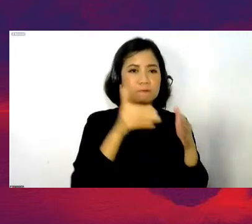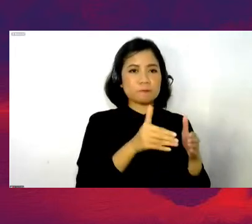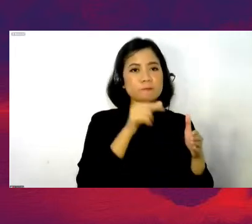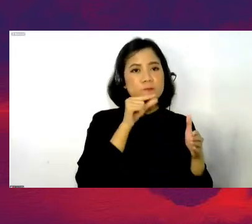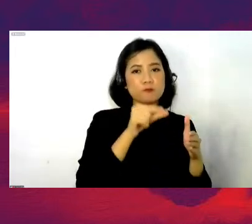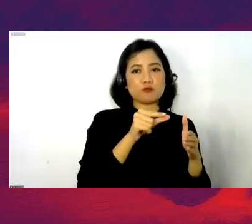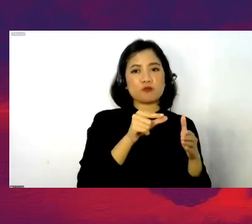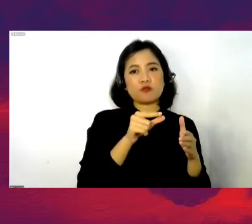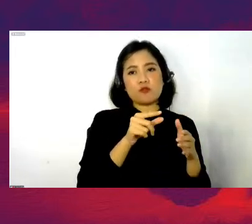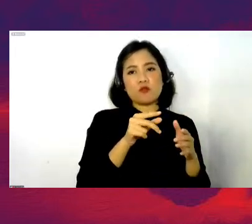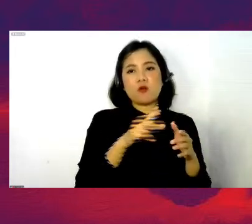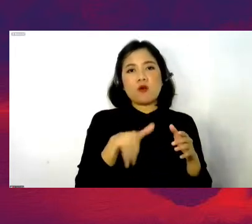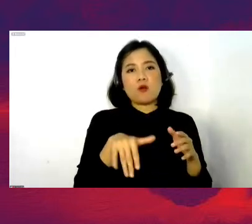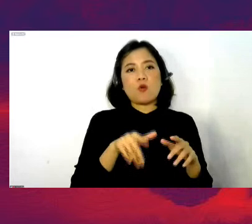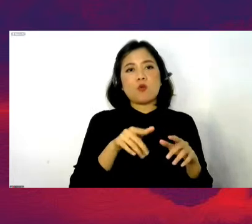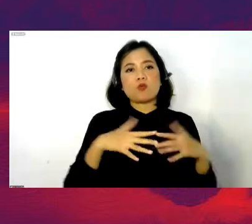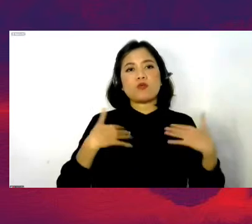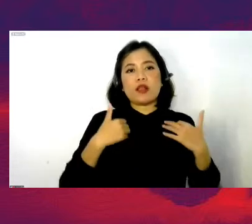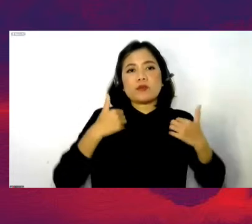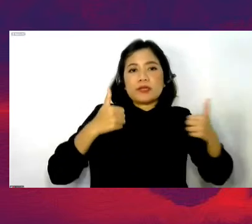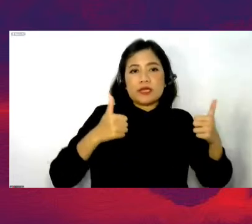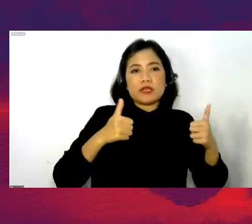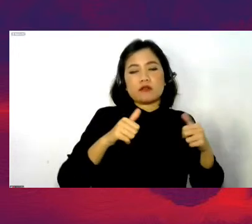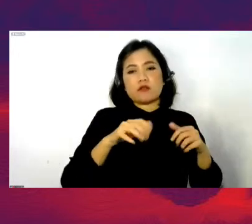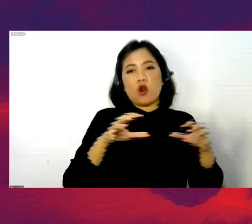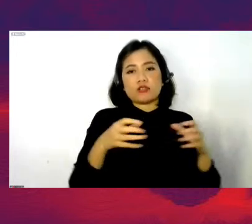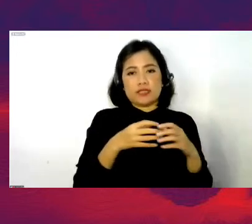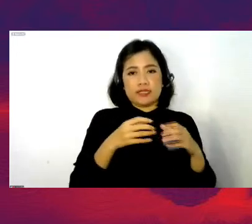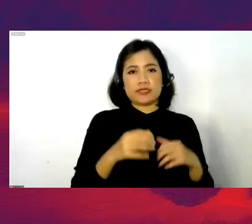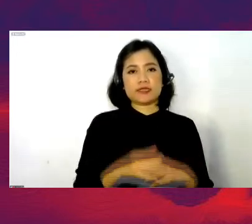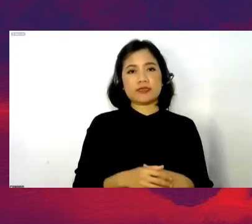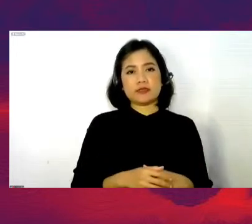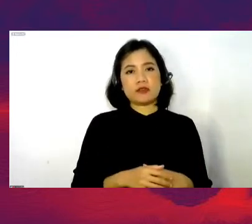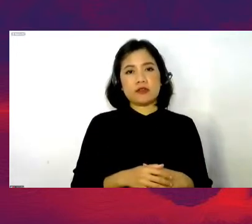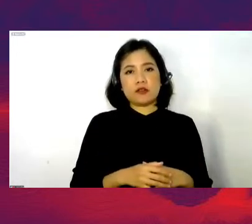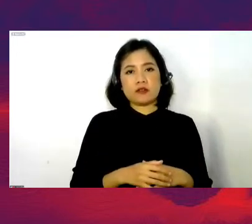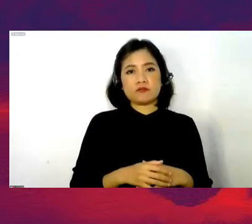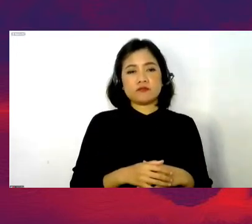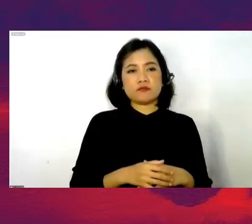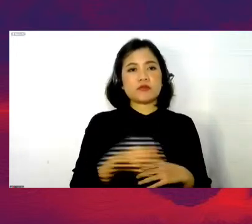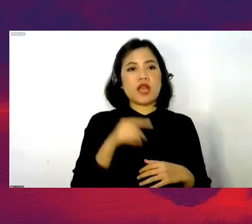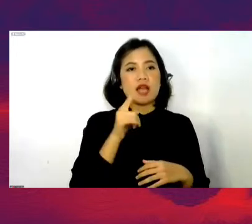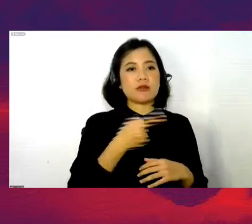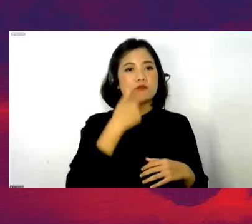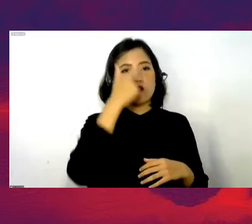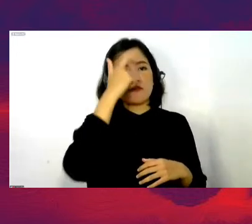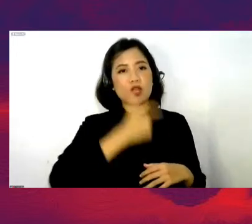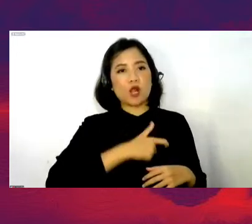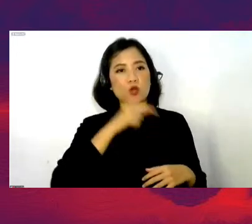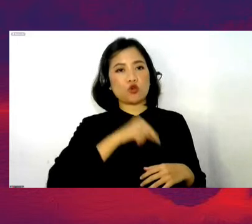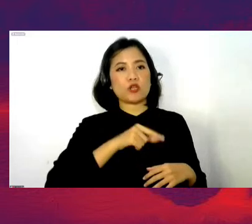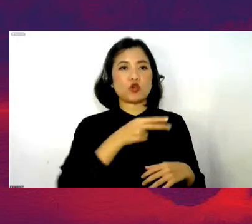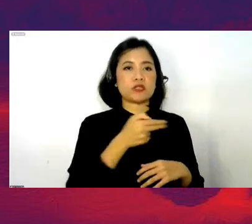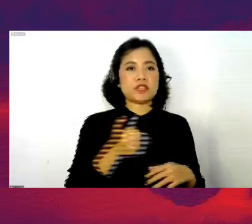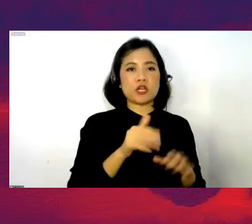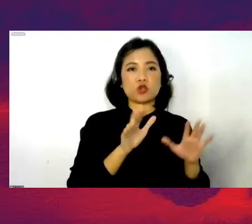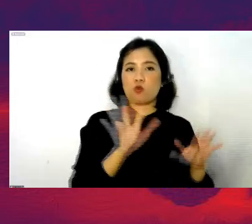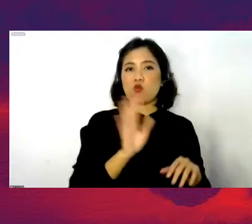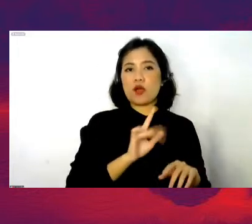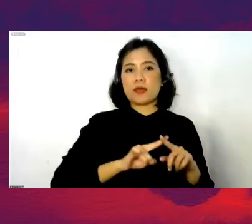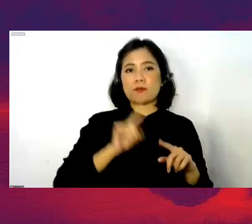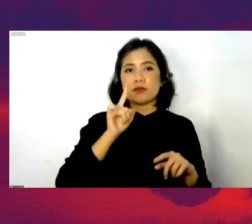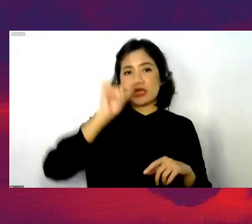might also quite expanded. Okay, Yeah. thank you. Can you hear me, everyone? Good